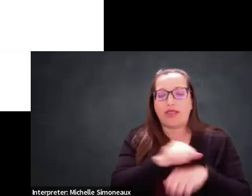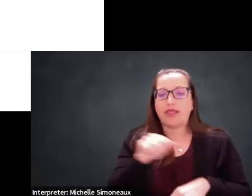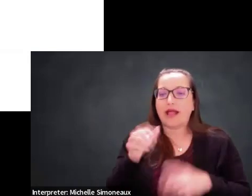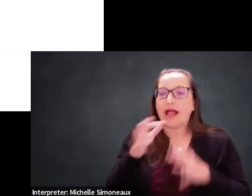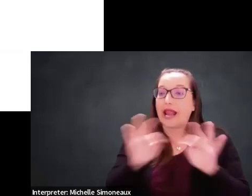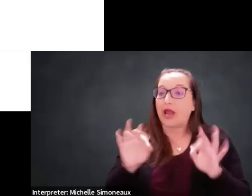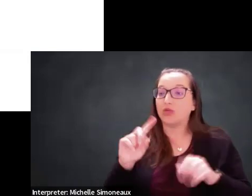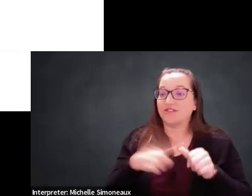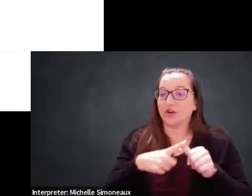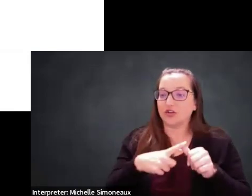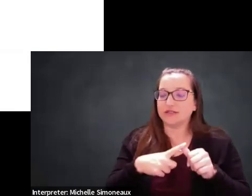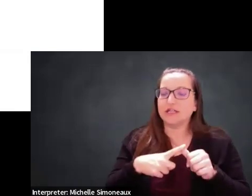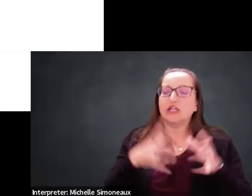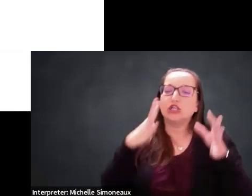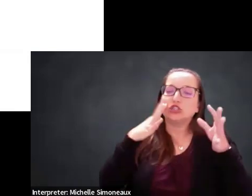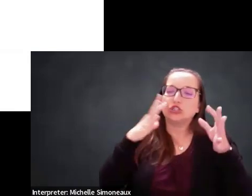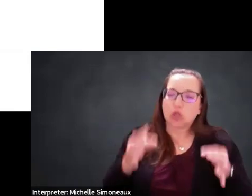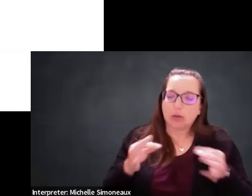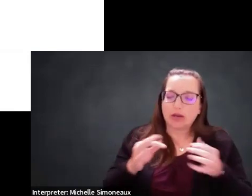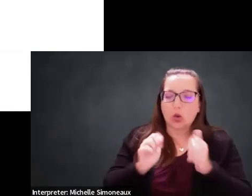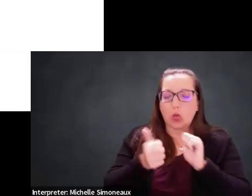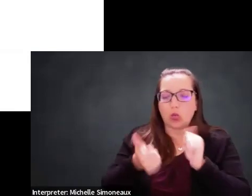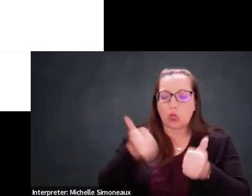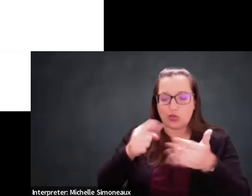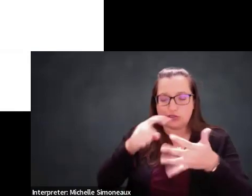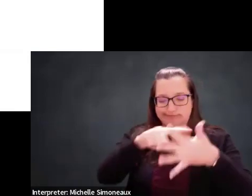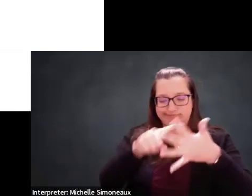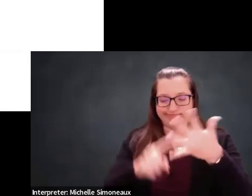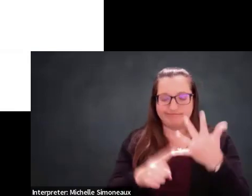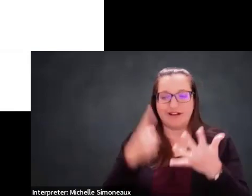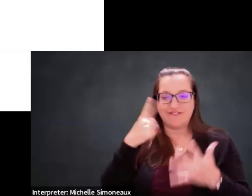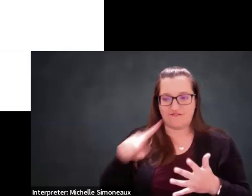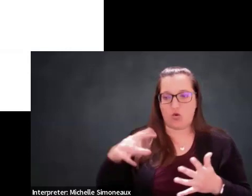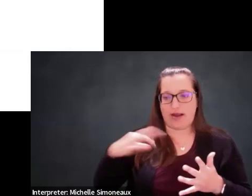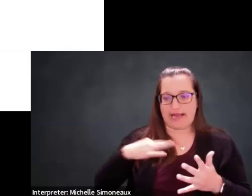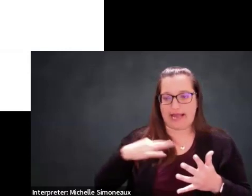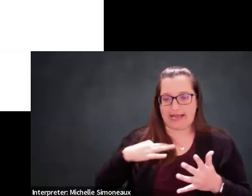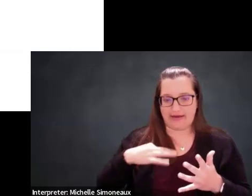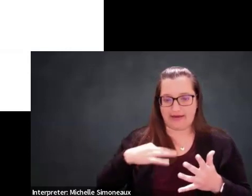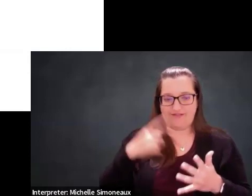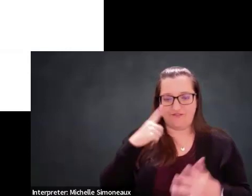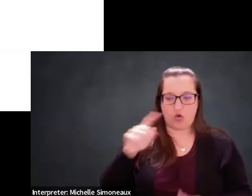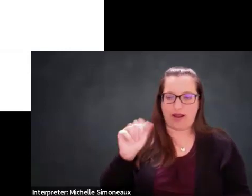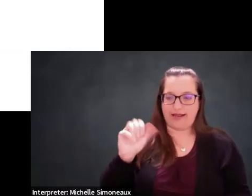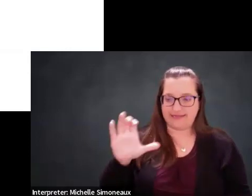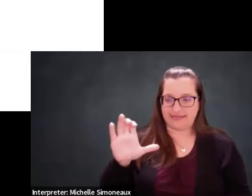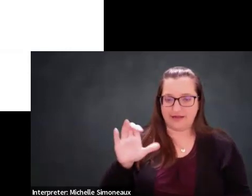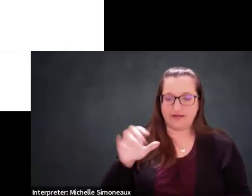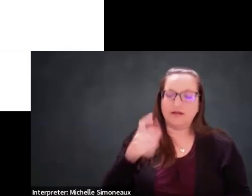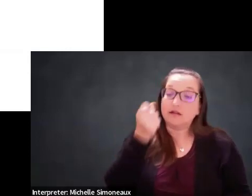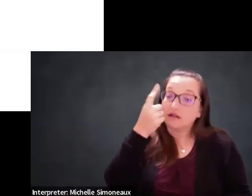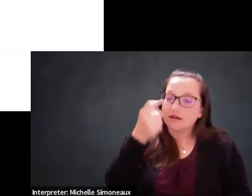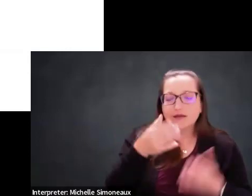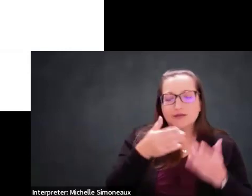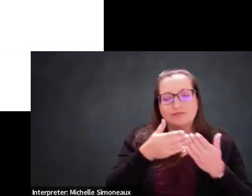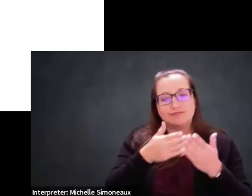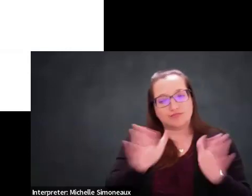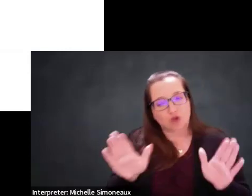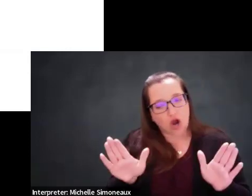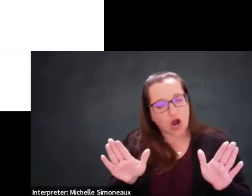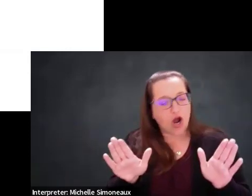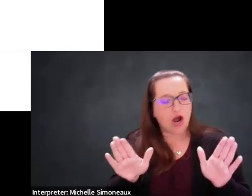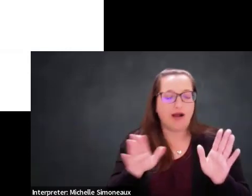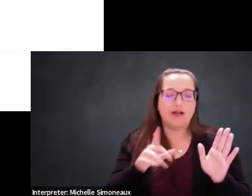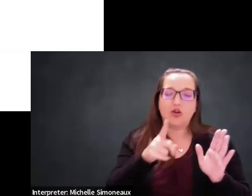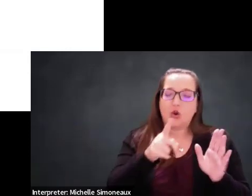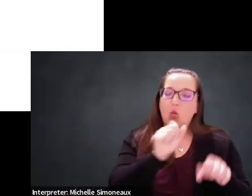AAC device guide. It is a very broad and general guide and should be used alongside with other professionals. But you can